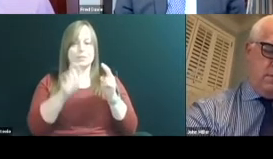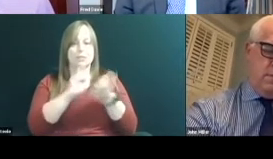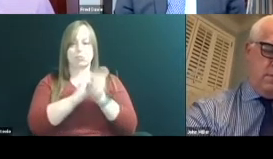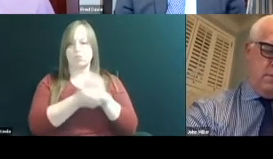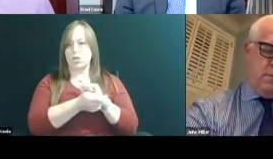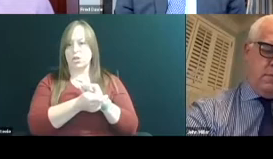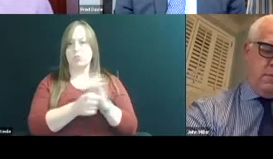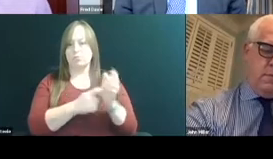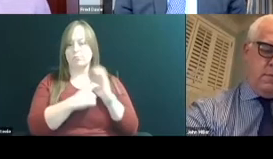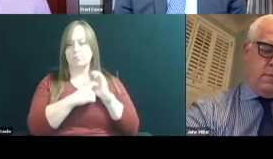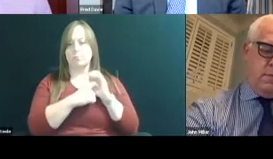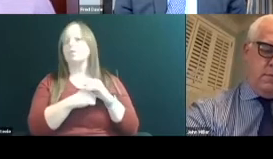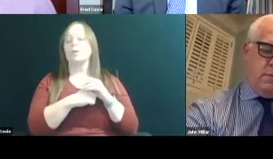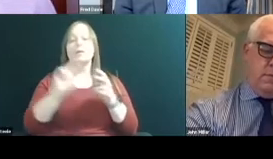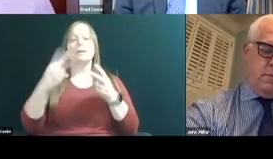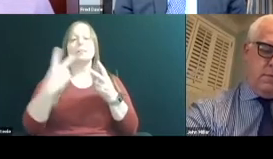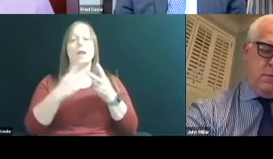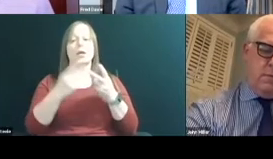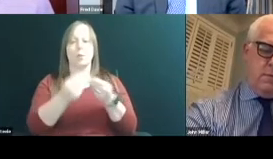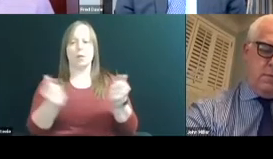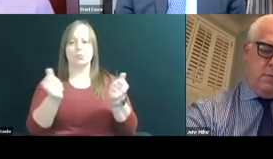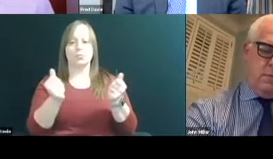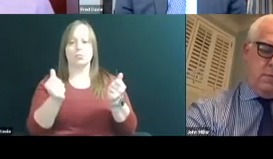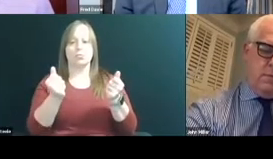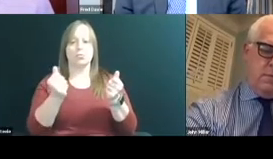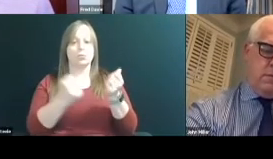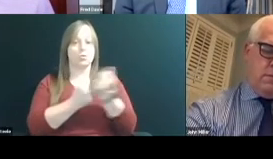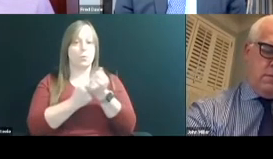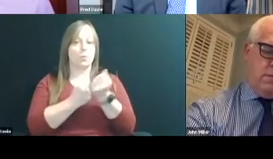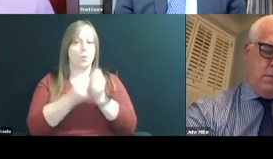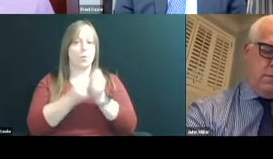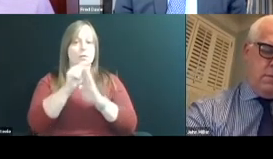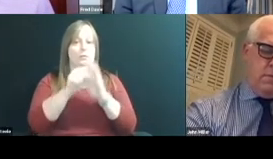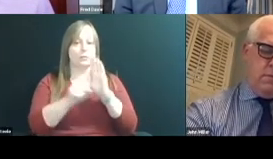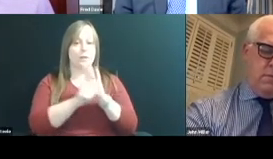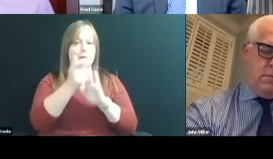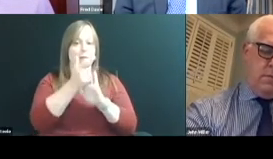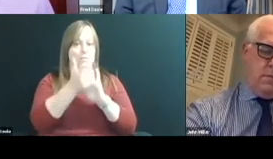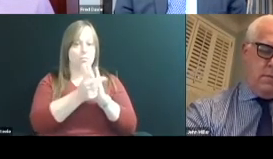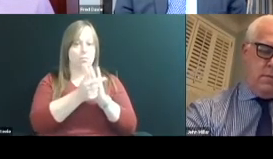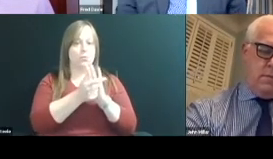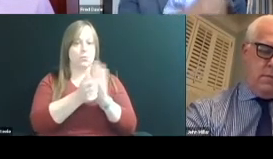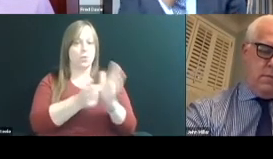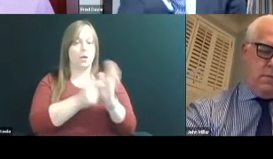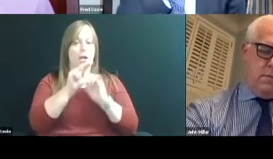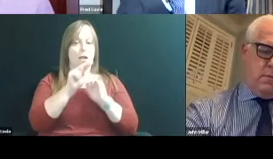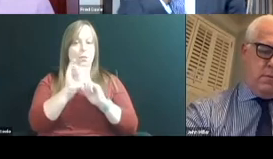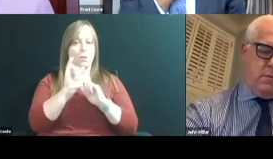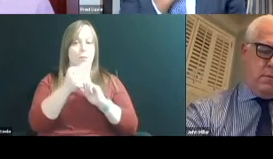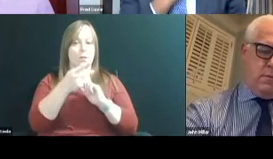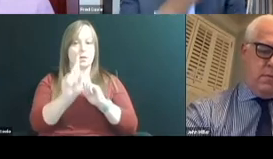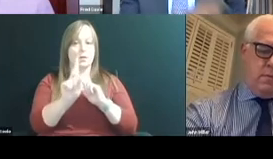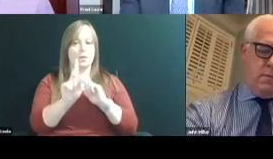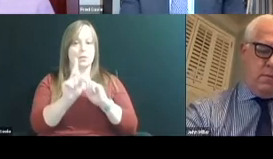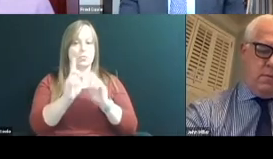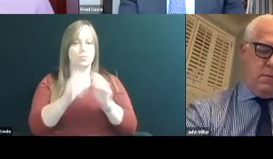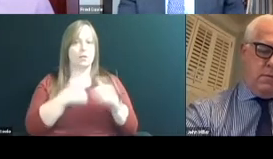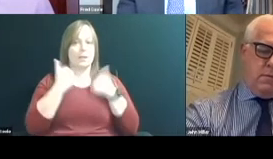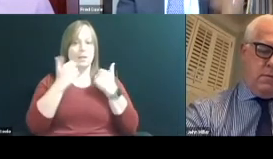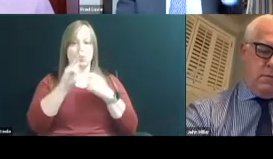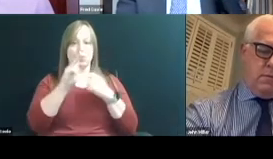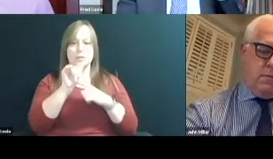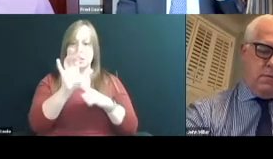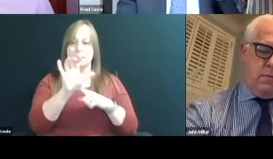change. The second resolution support state legislation that would require NYPD officers to live in New York